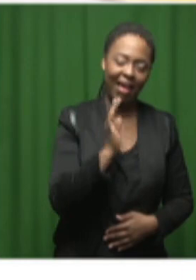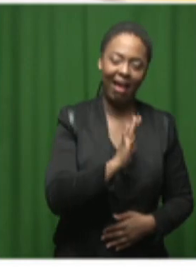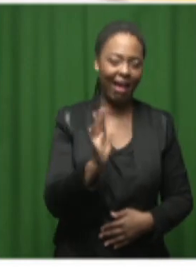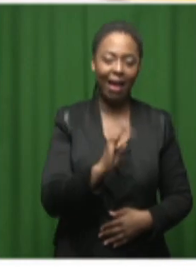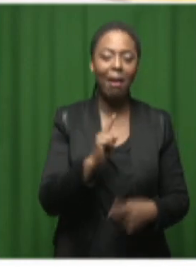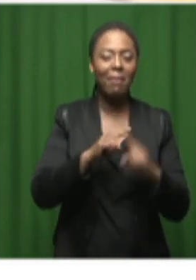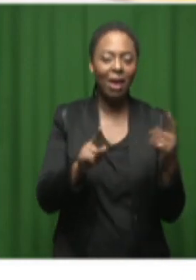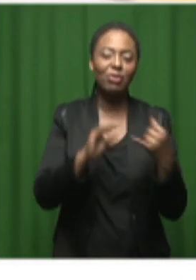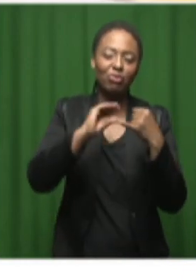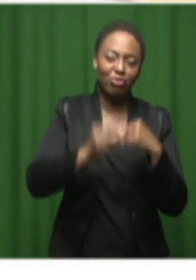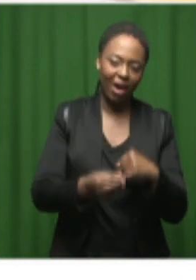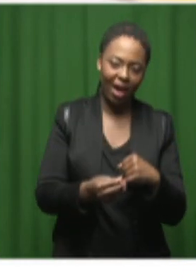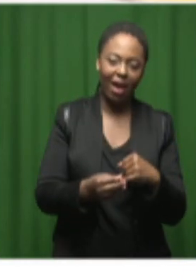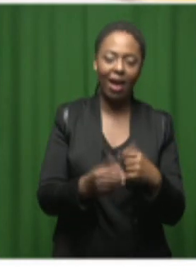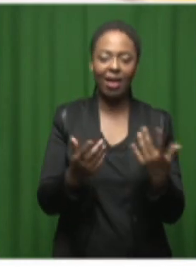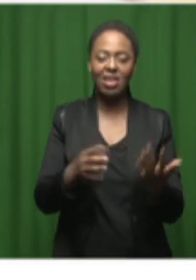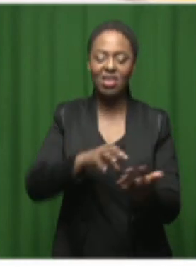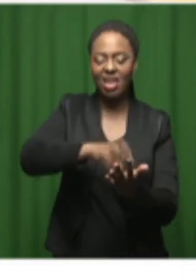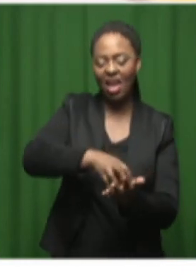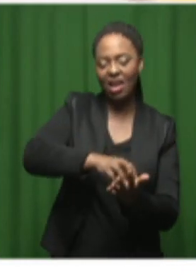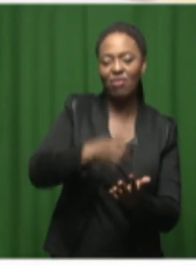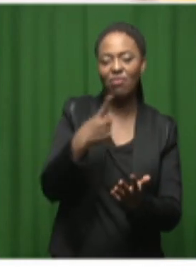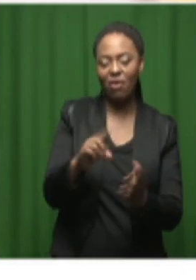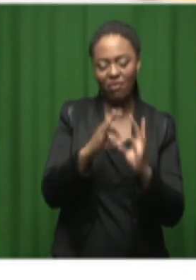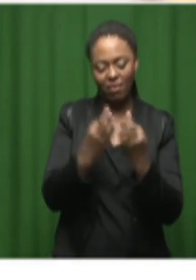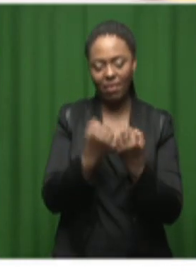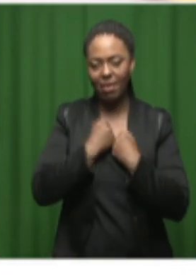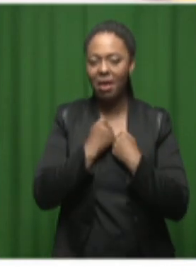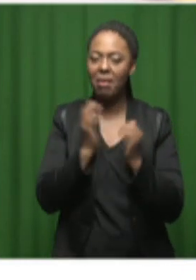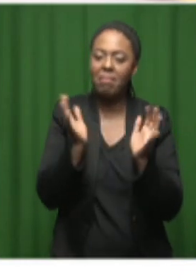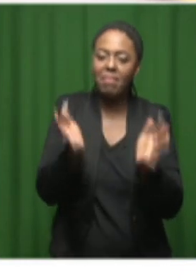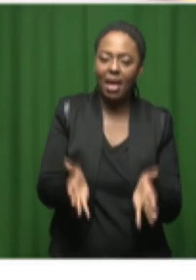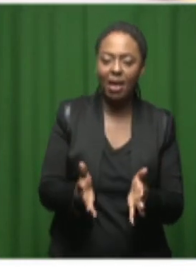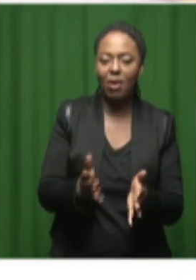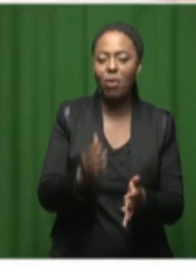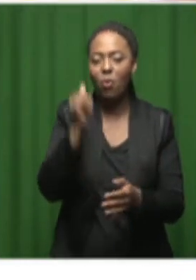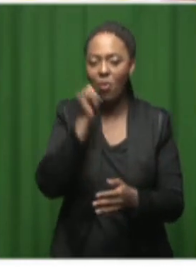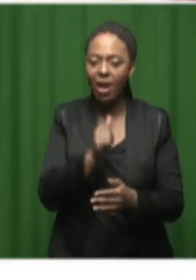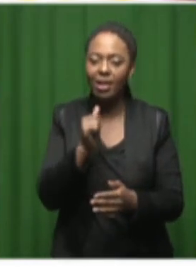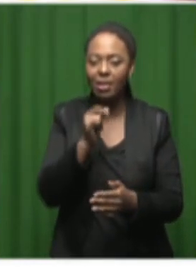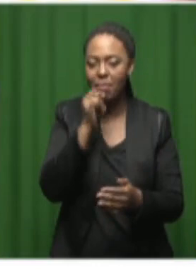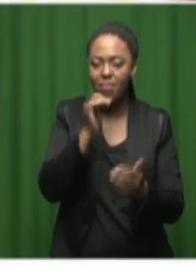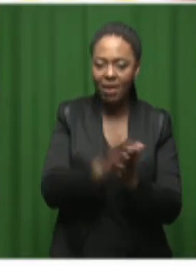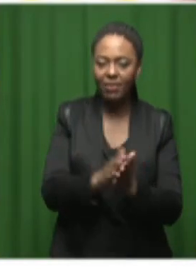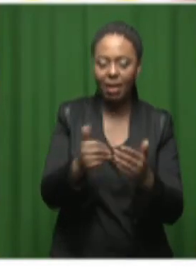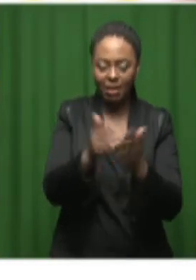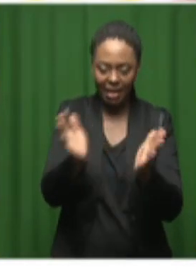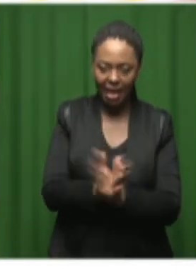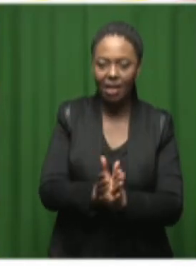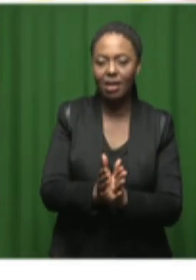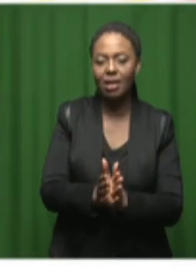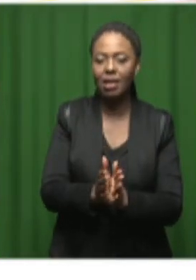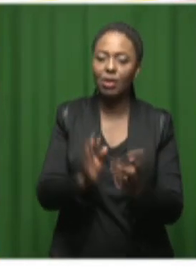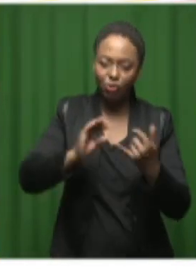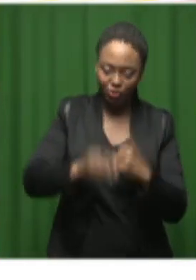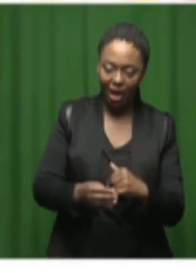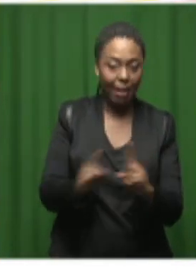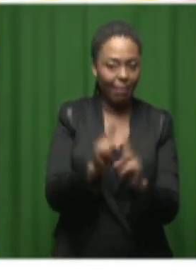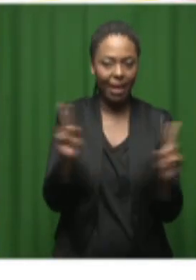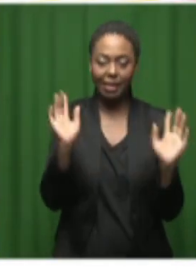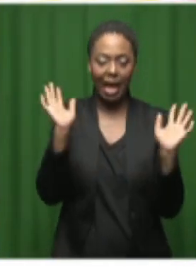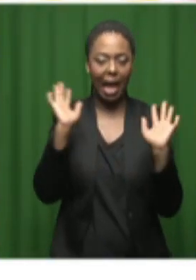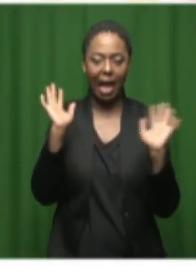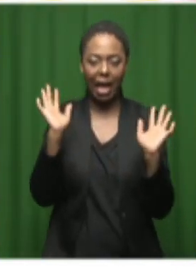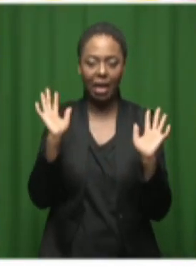do try, and bake cakes for my family on their birthdays and so forth. But I'm not even going to try and,